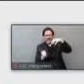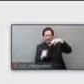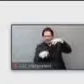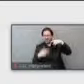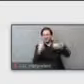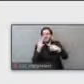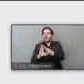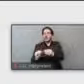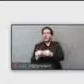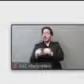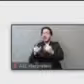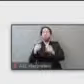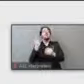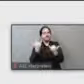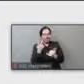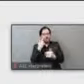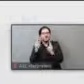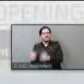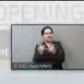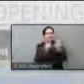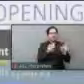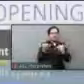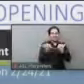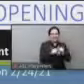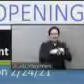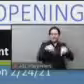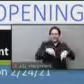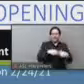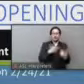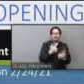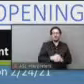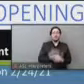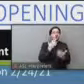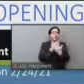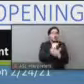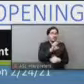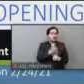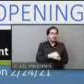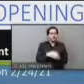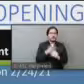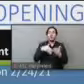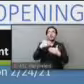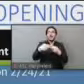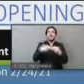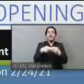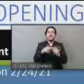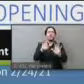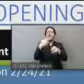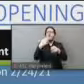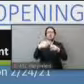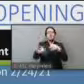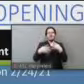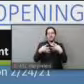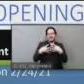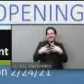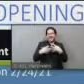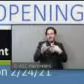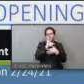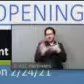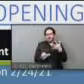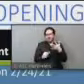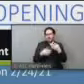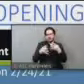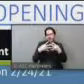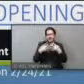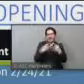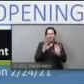more good news. Next slide, please. Just a brief stop on the gating criteria, which have now become relevant